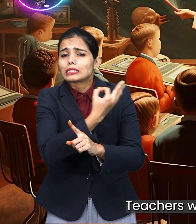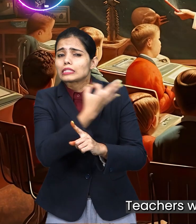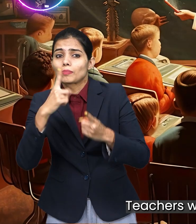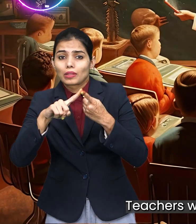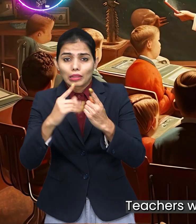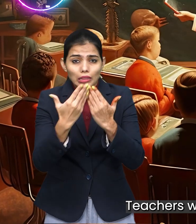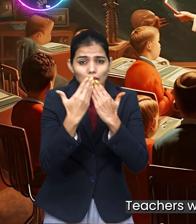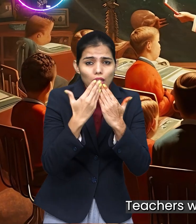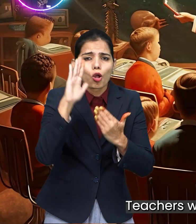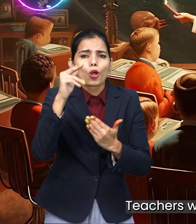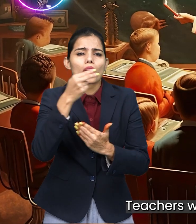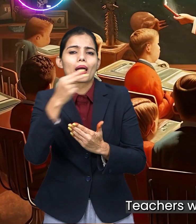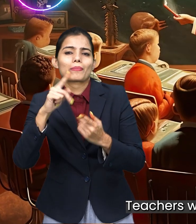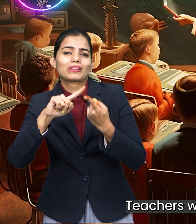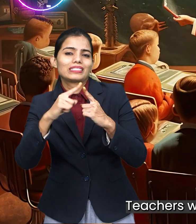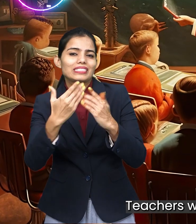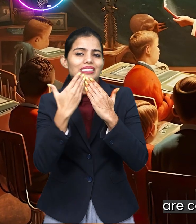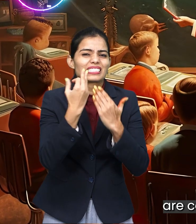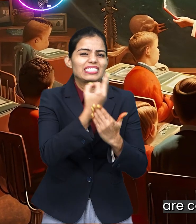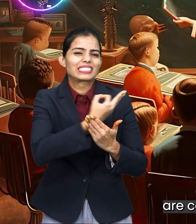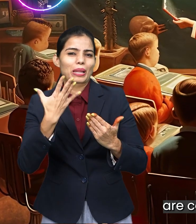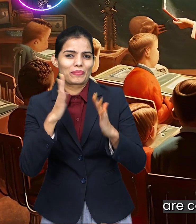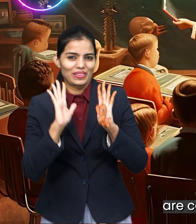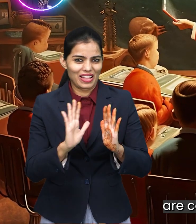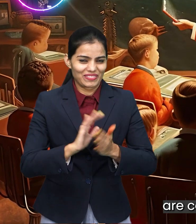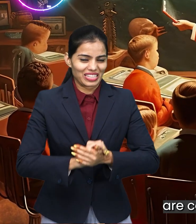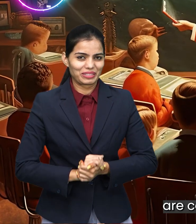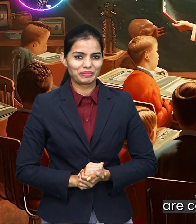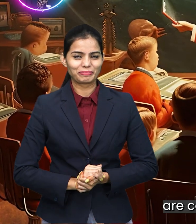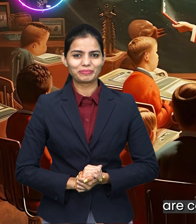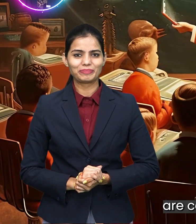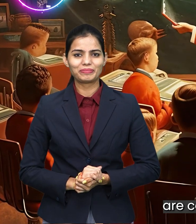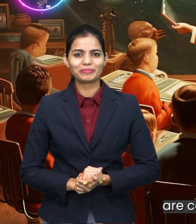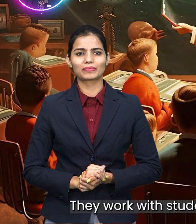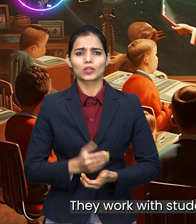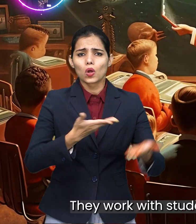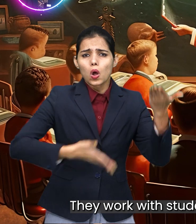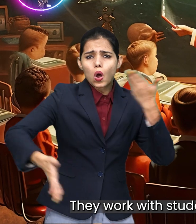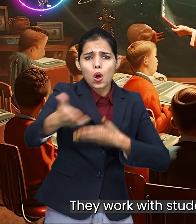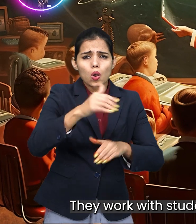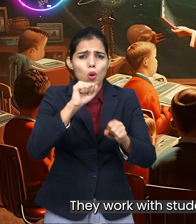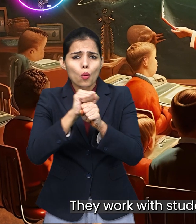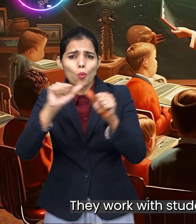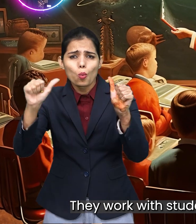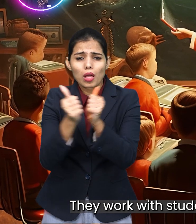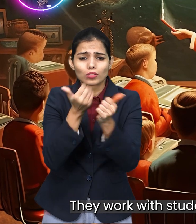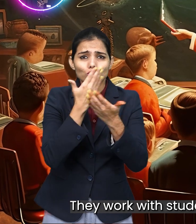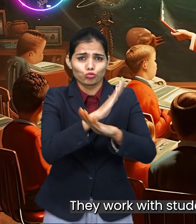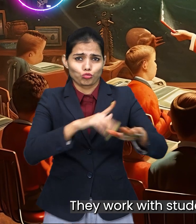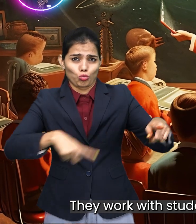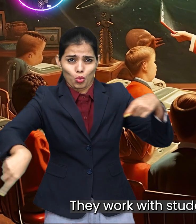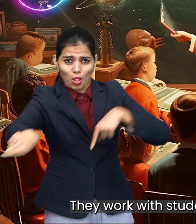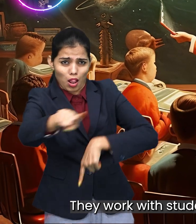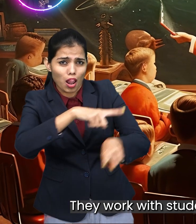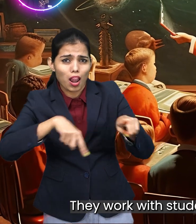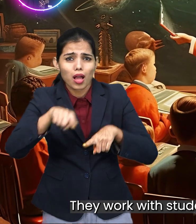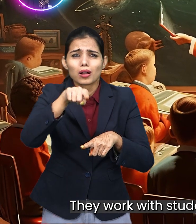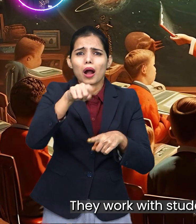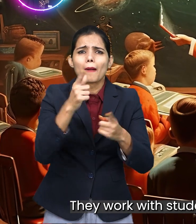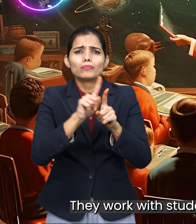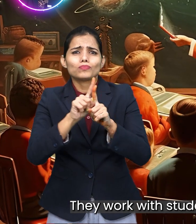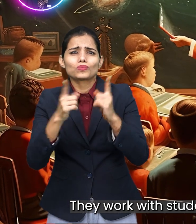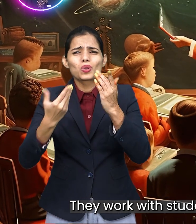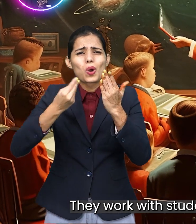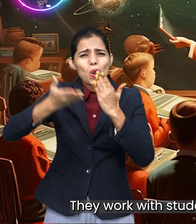Teachers who provide special education are called special educators. They work with students with mild to